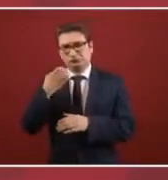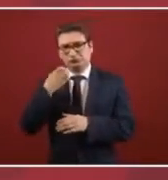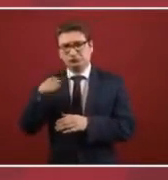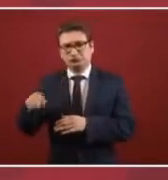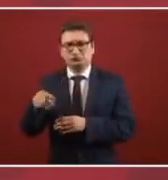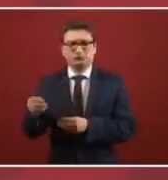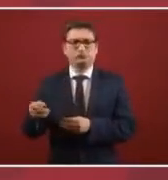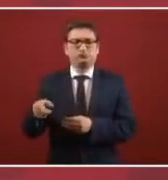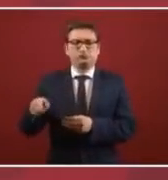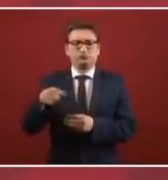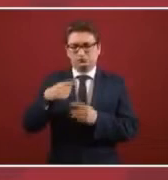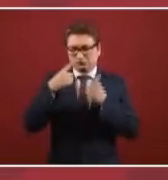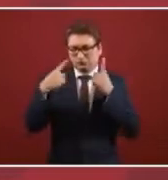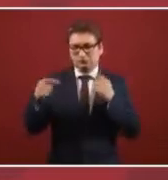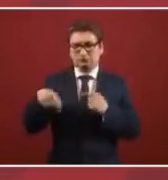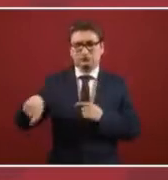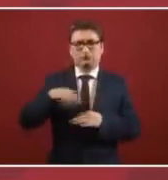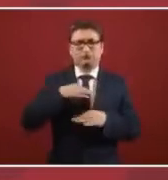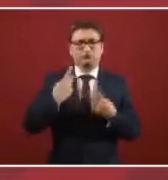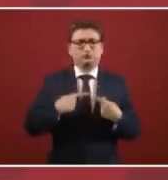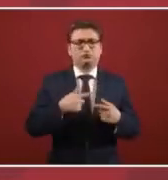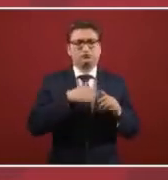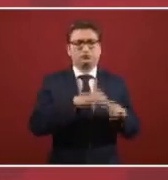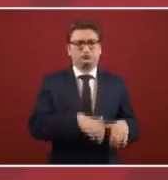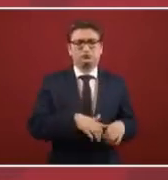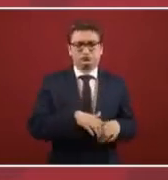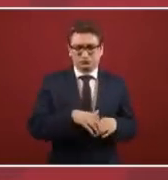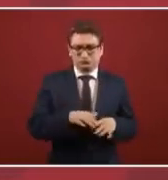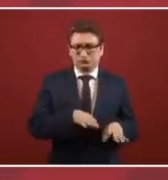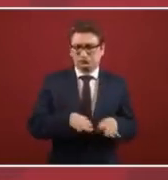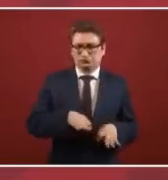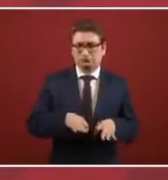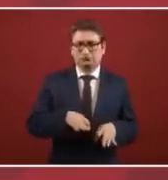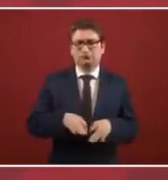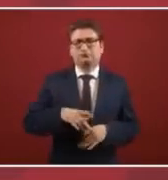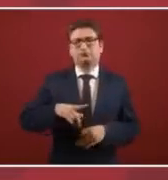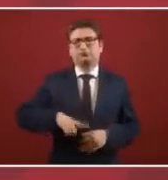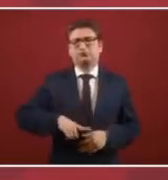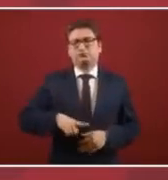political officials. That's where they all came from this one school.